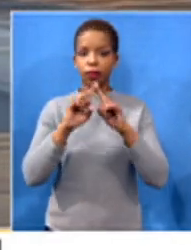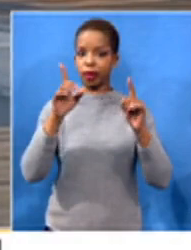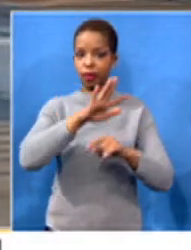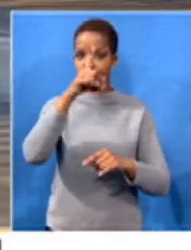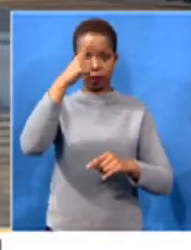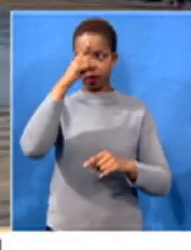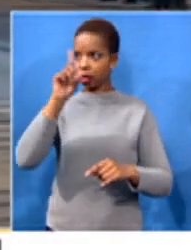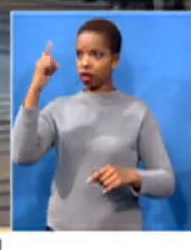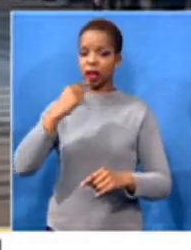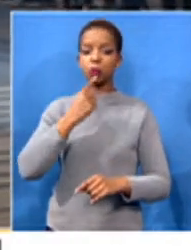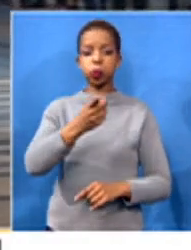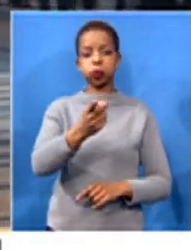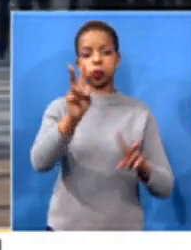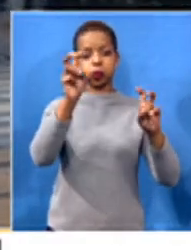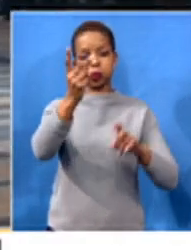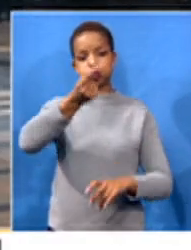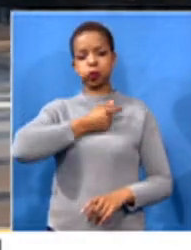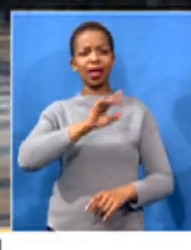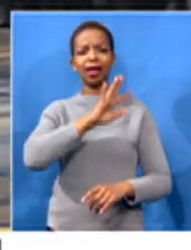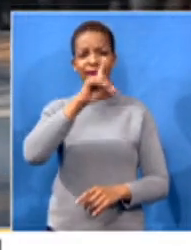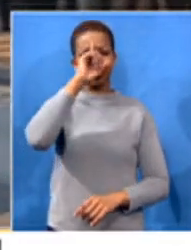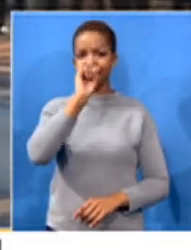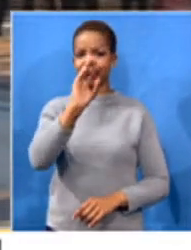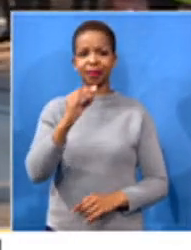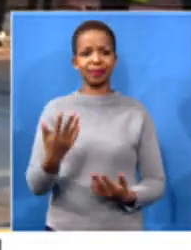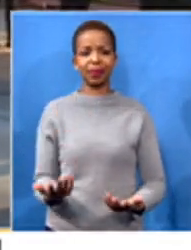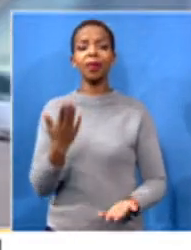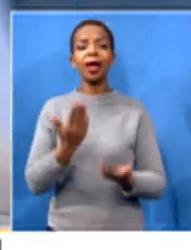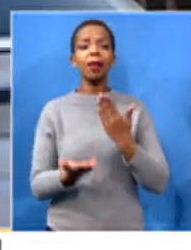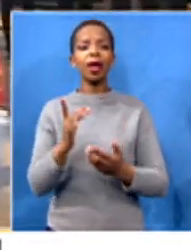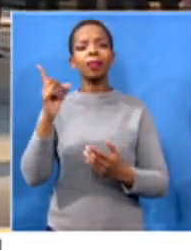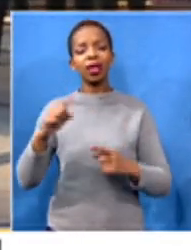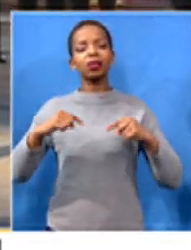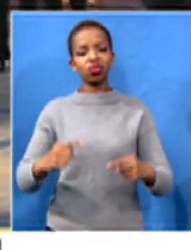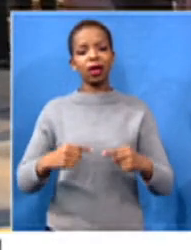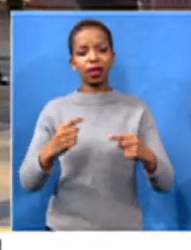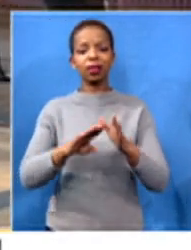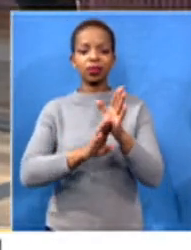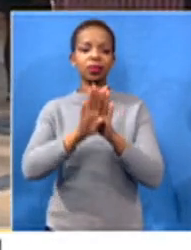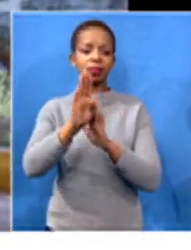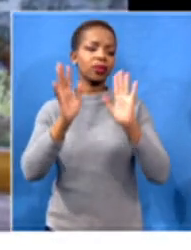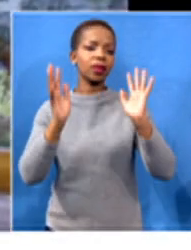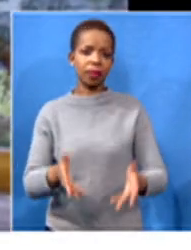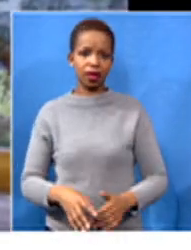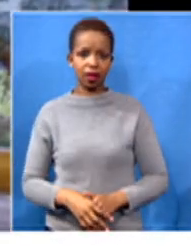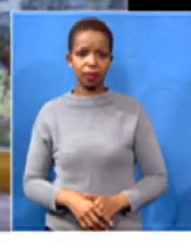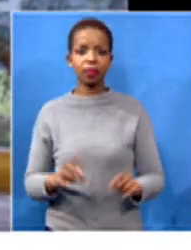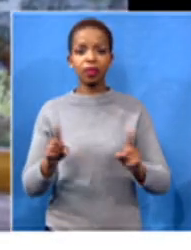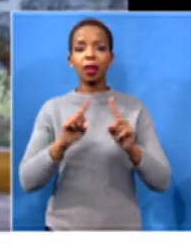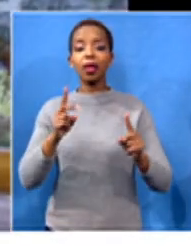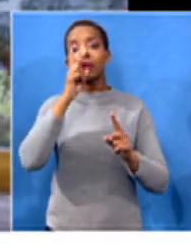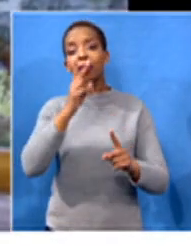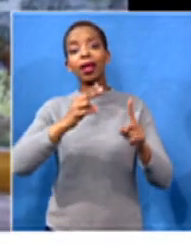step to make improvements. The reality is that let's look at TVET, the